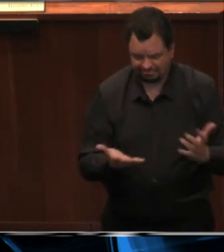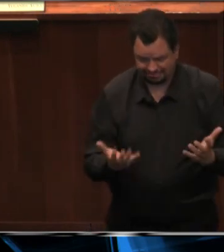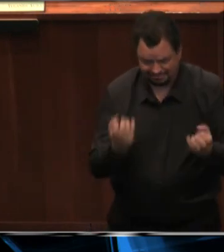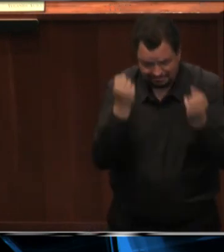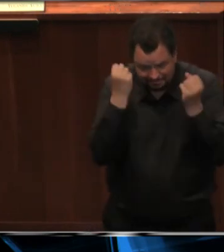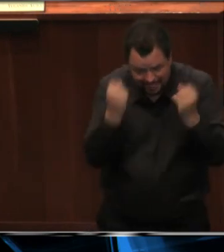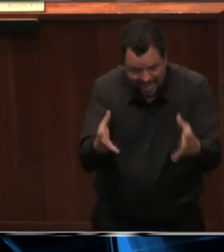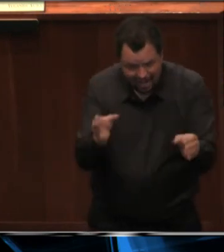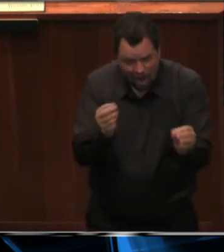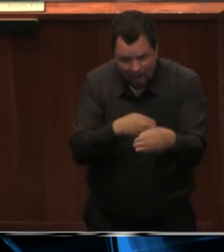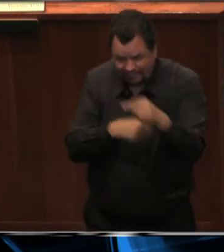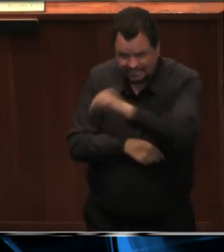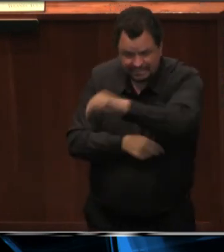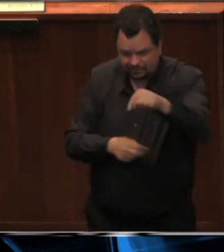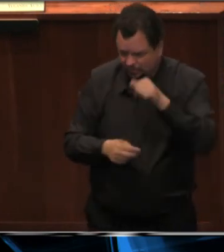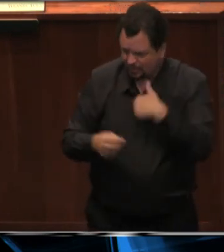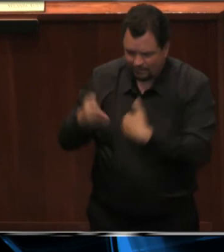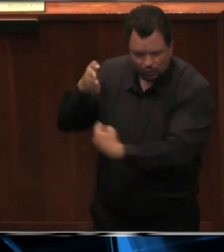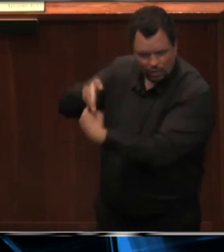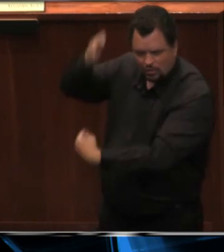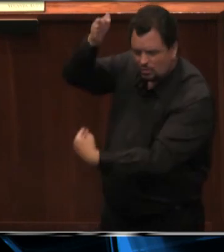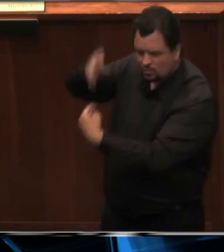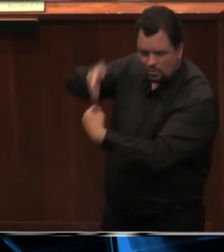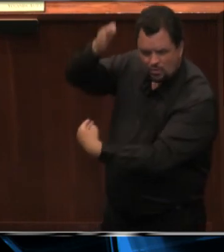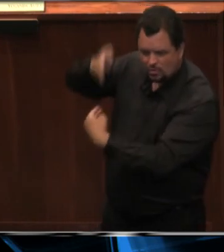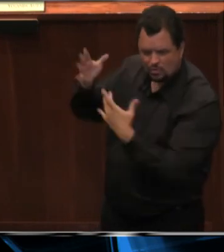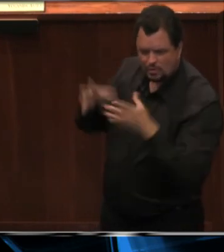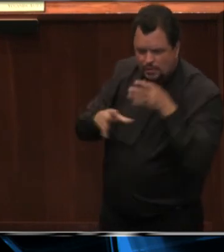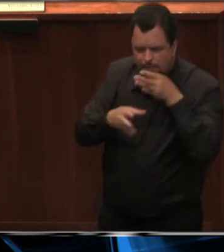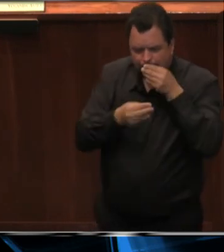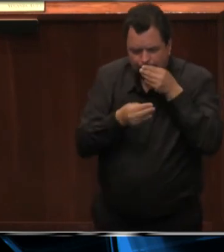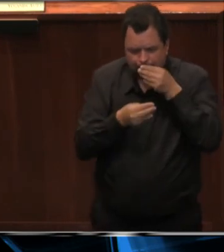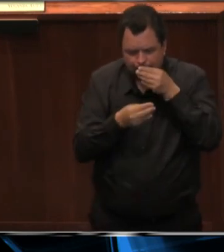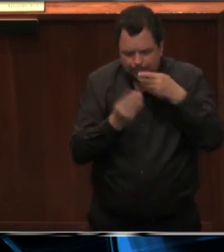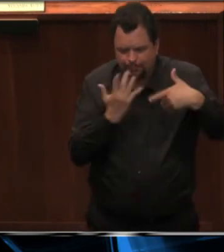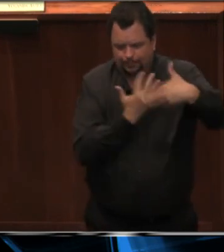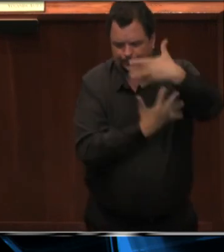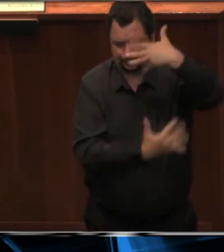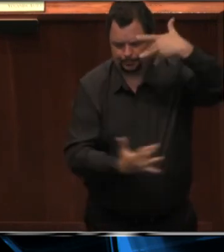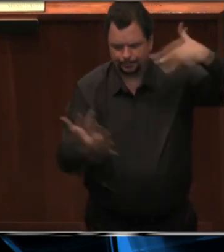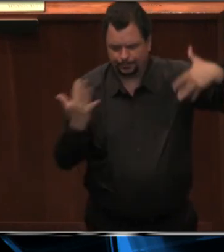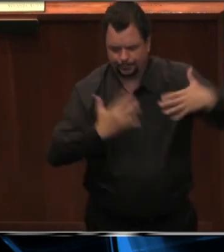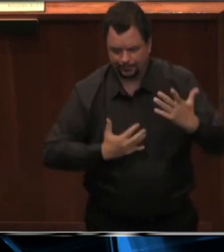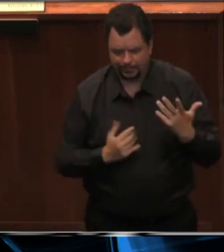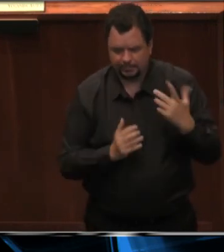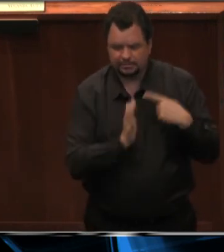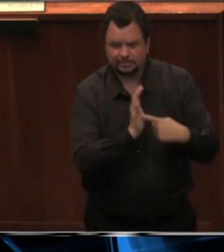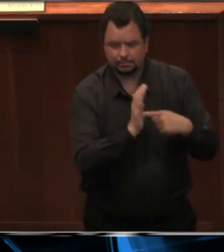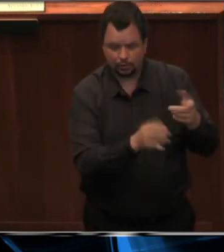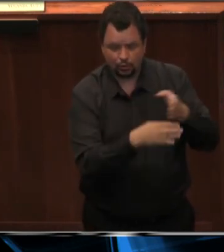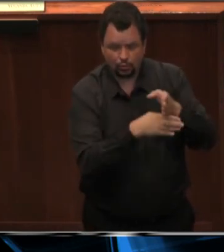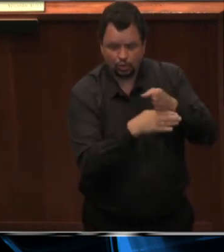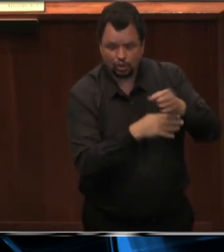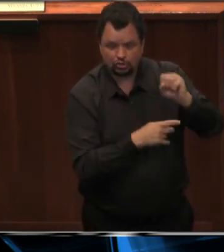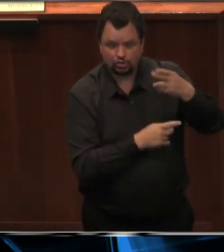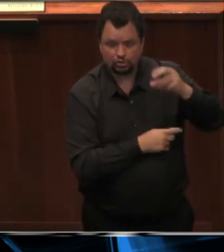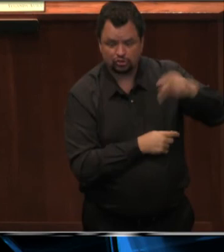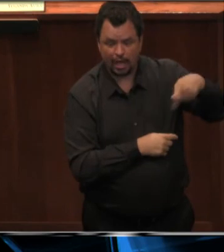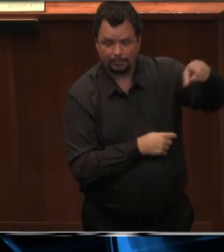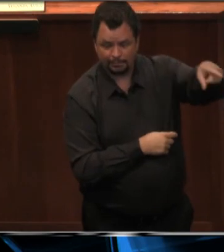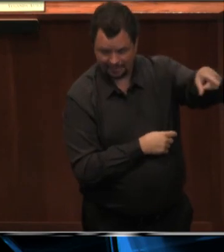example, on a typical day, whatever is going on in the shop area adjacent to me blows into my workspace. I smell